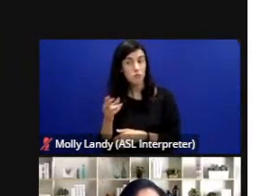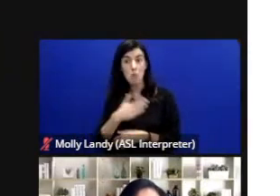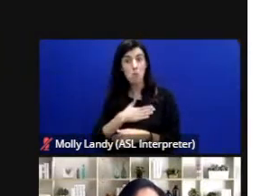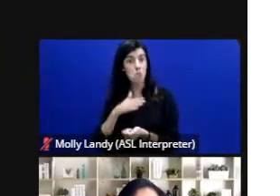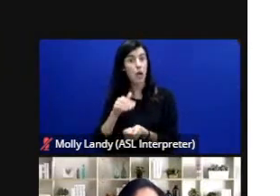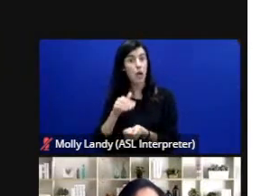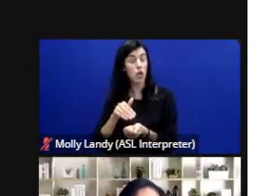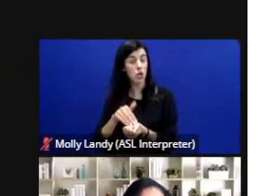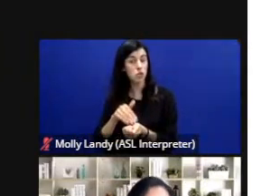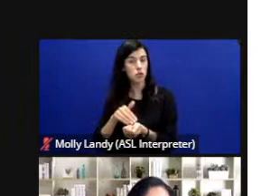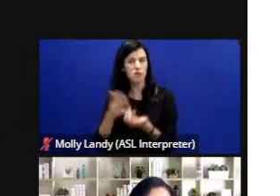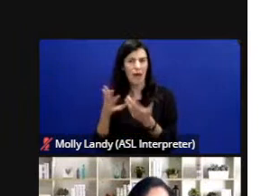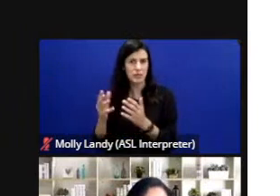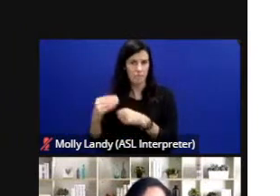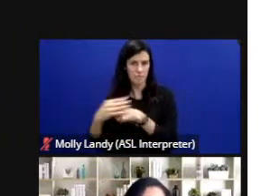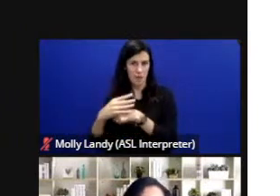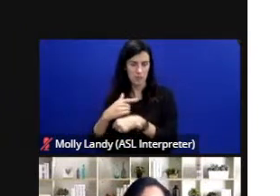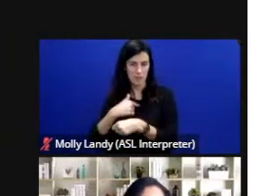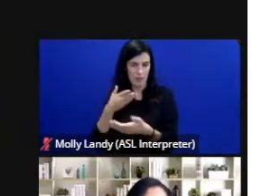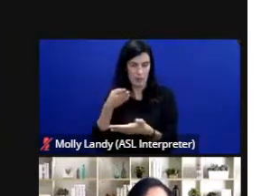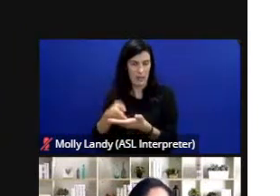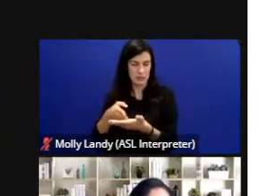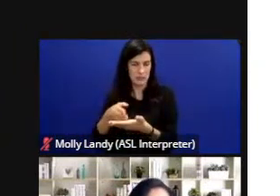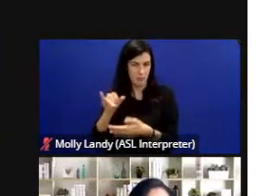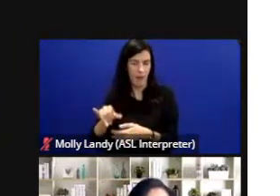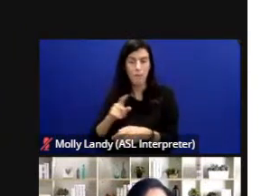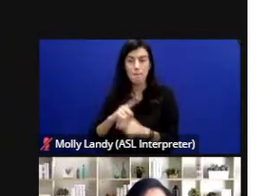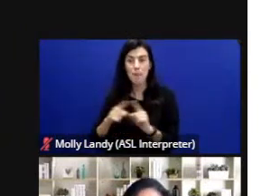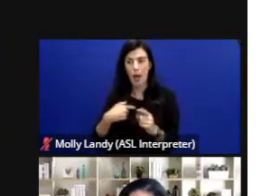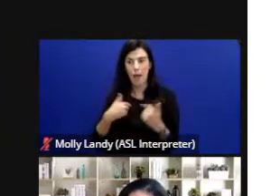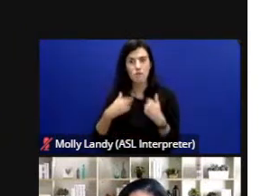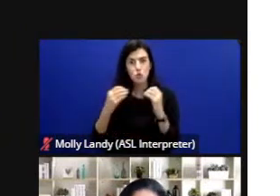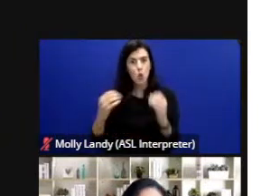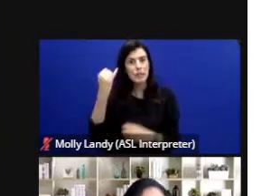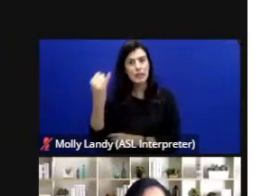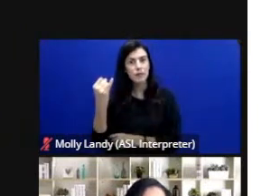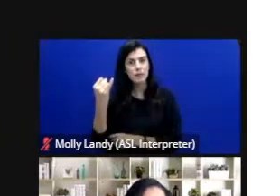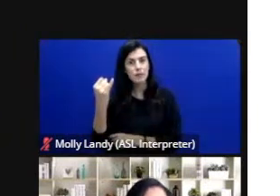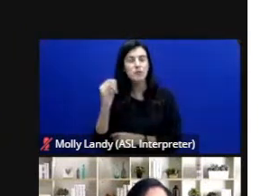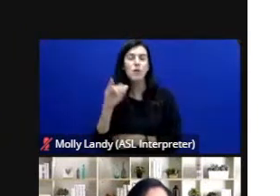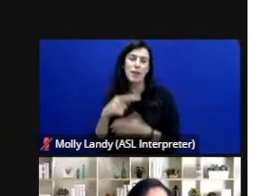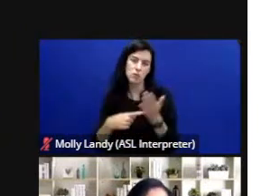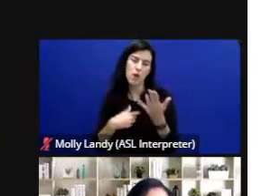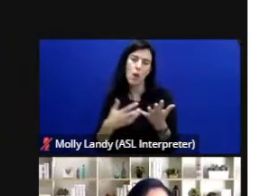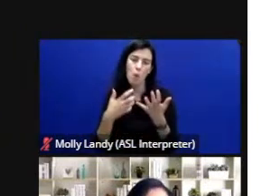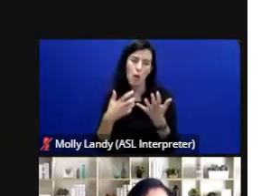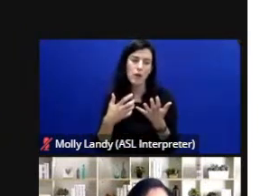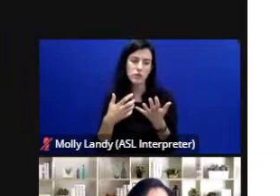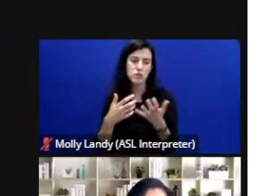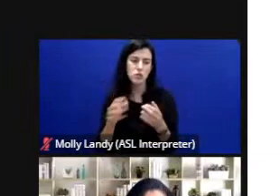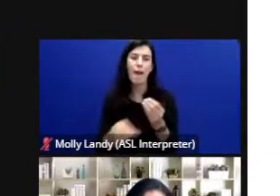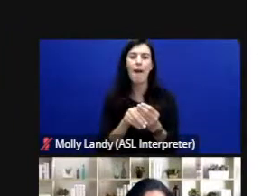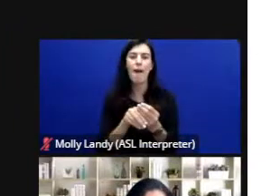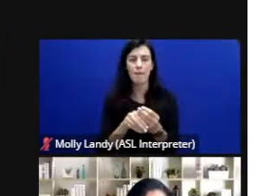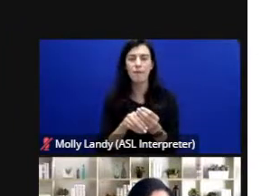advise me against it, but I have no idea. So that's why I would like to add, and thank you. Thank you so much for your